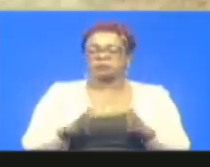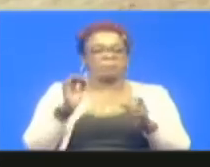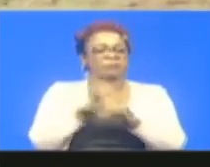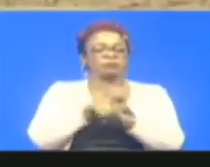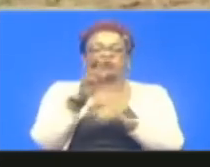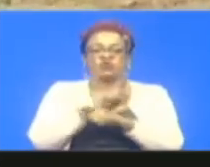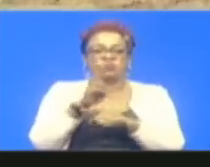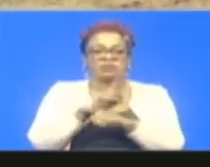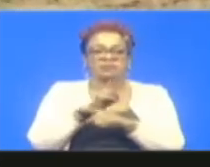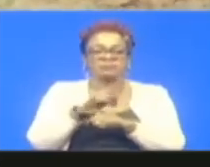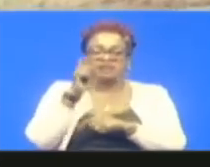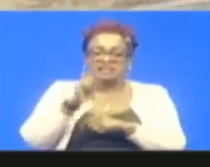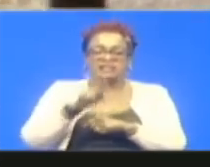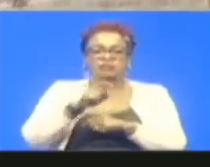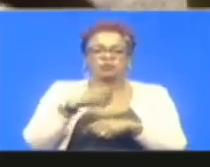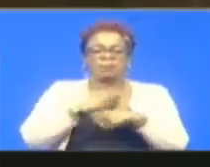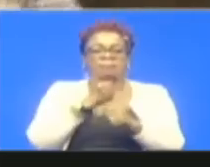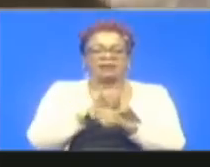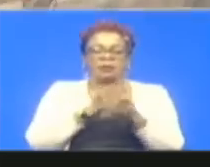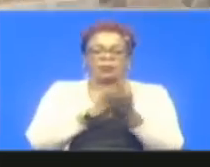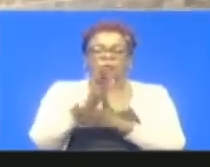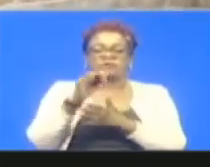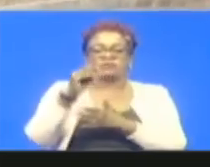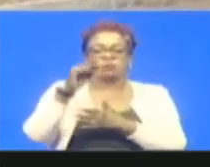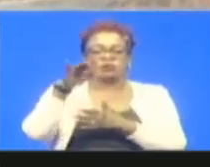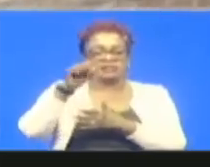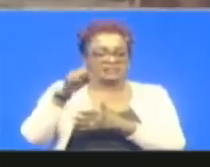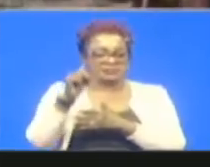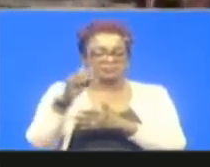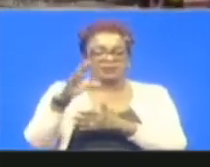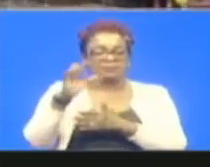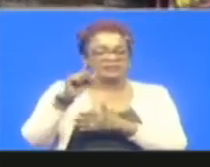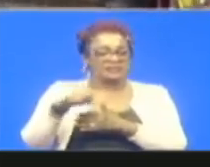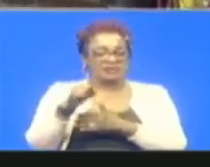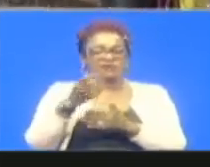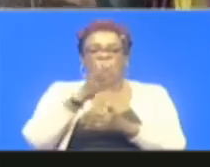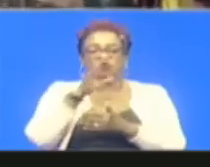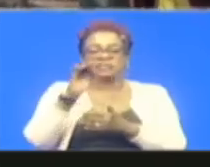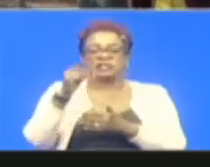need to be desalinated through reverse osmosis. But Cabinet Secretary for Water Simon